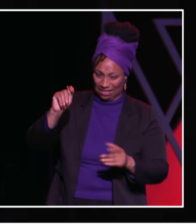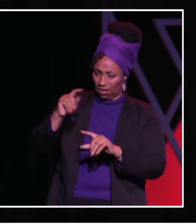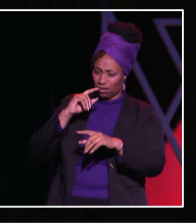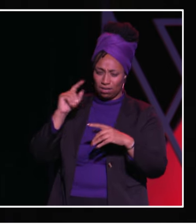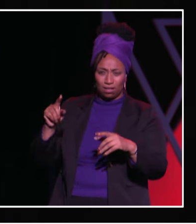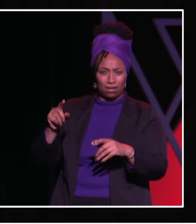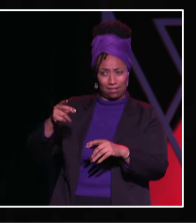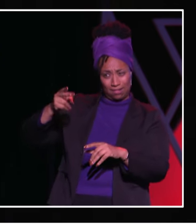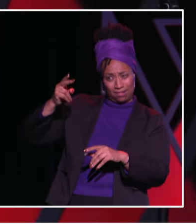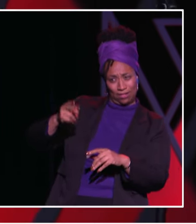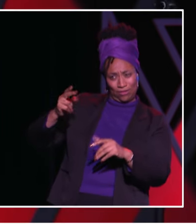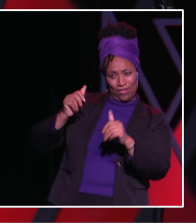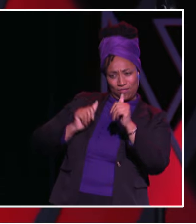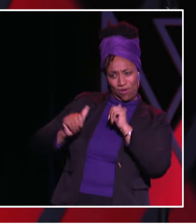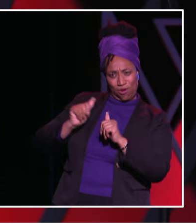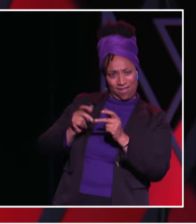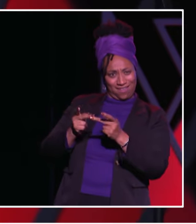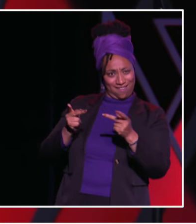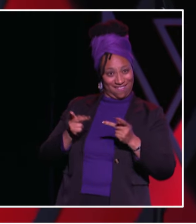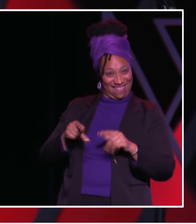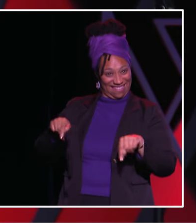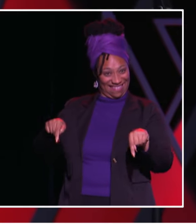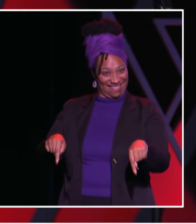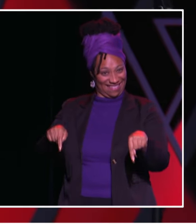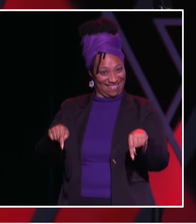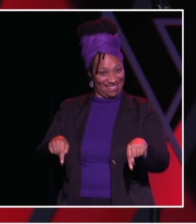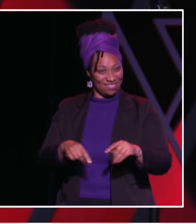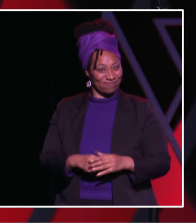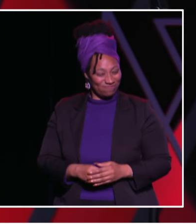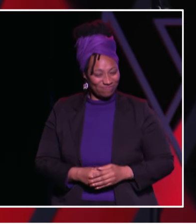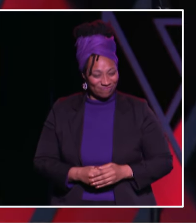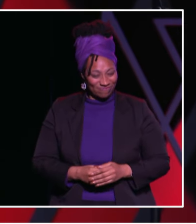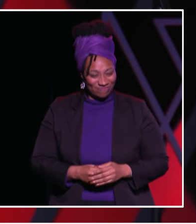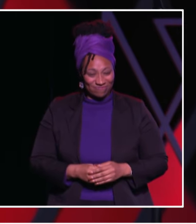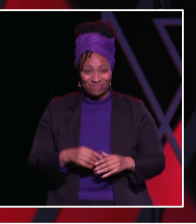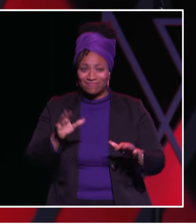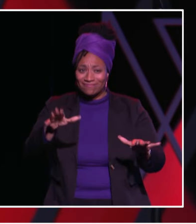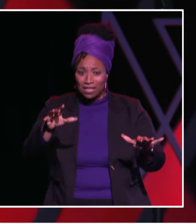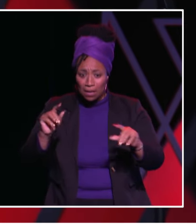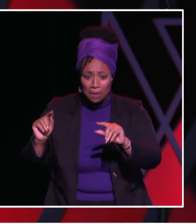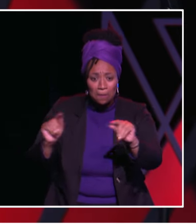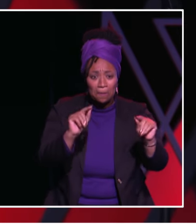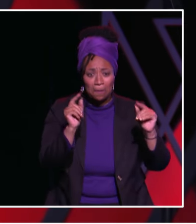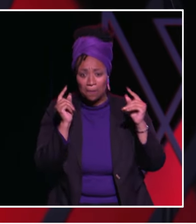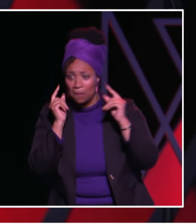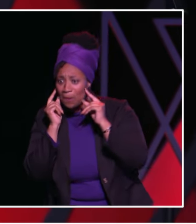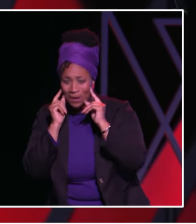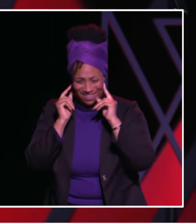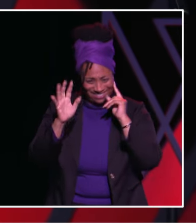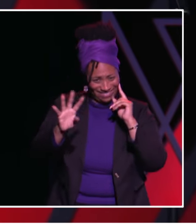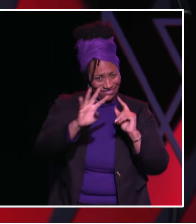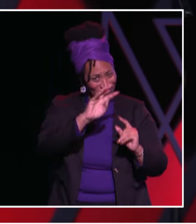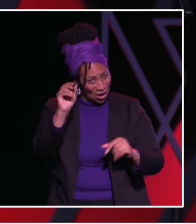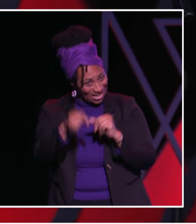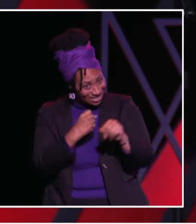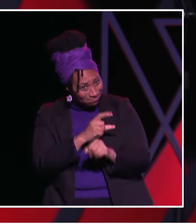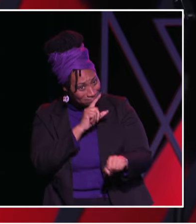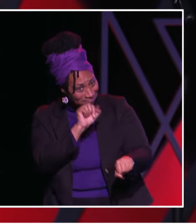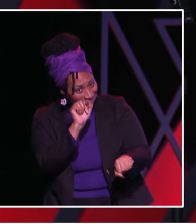Theater. Tonight, as you have heard, marks 40 years of celebrating the artists